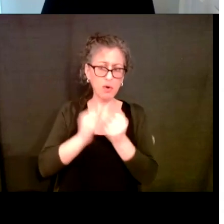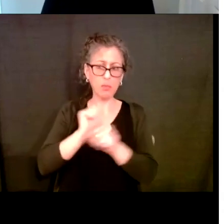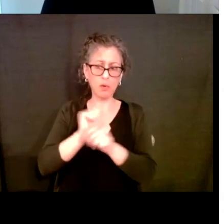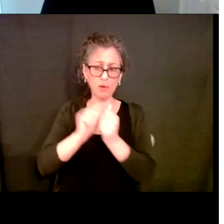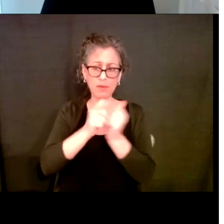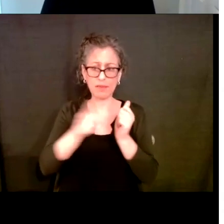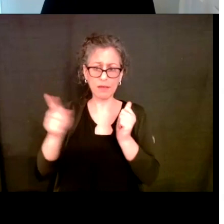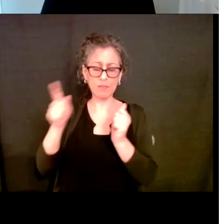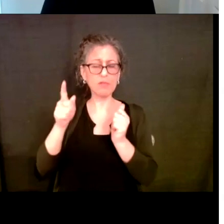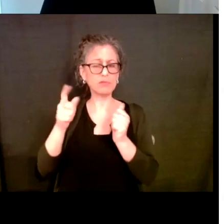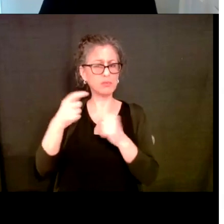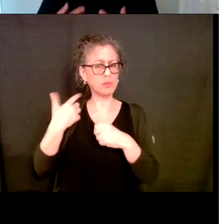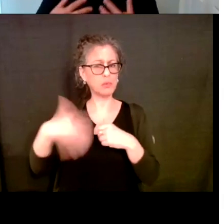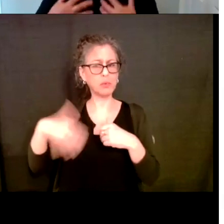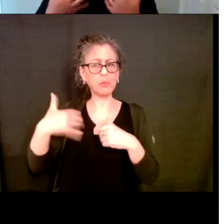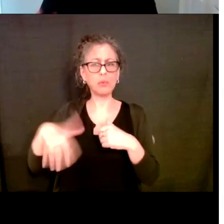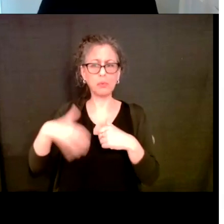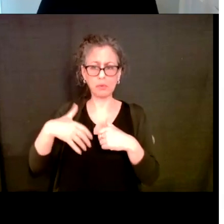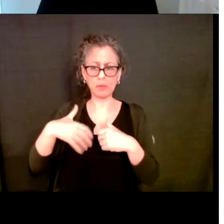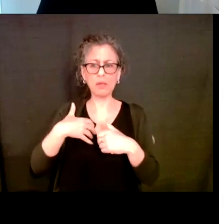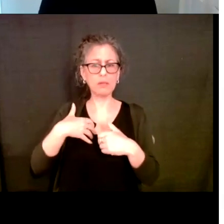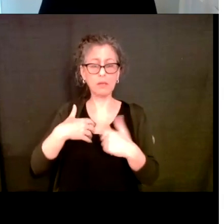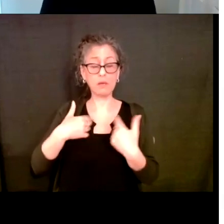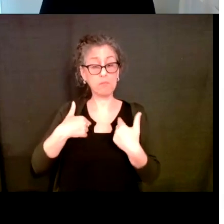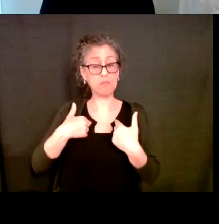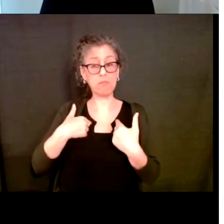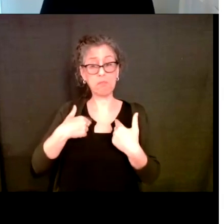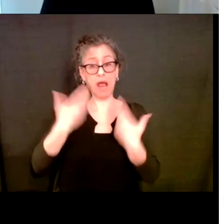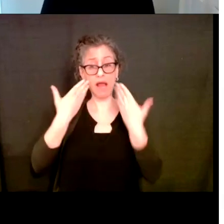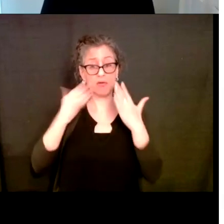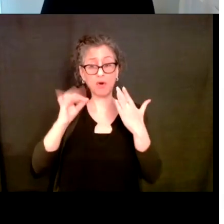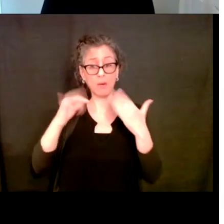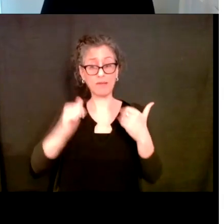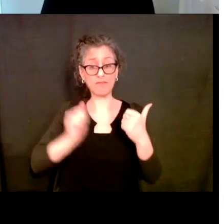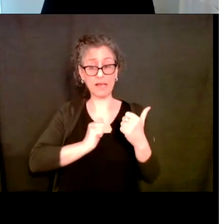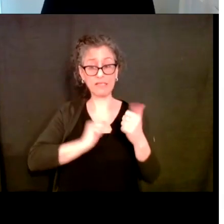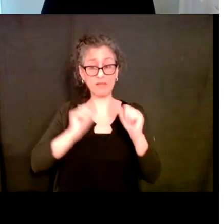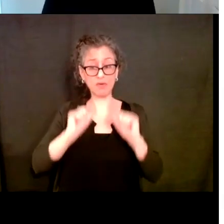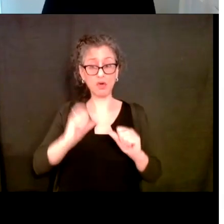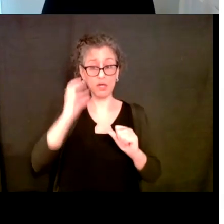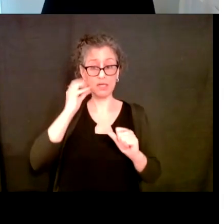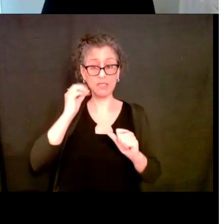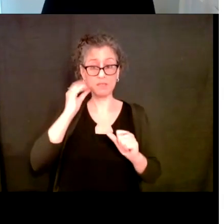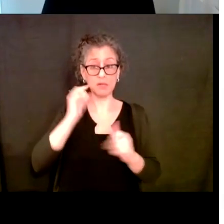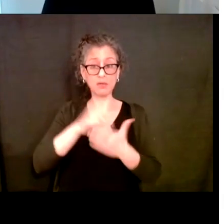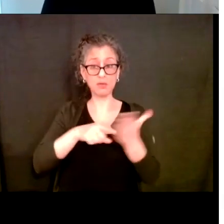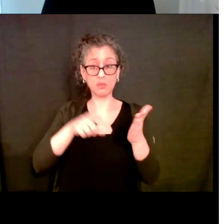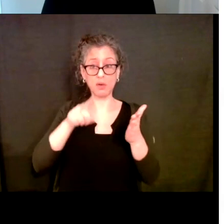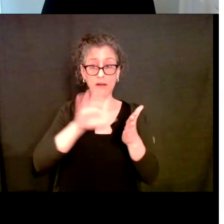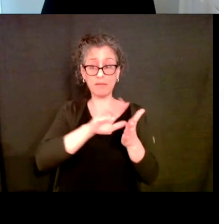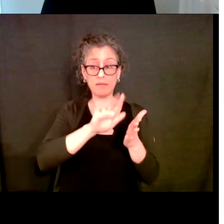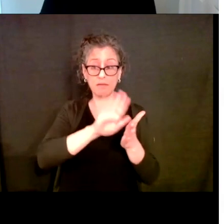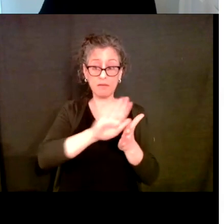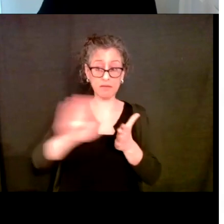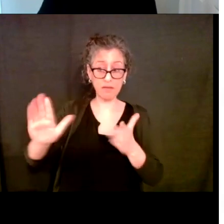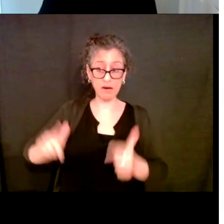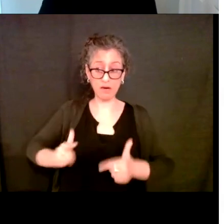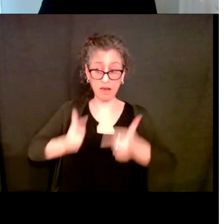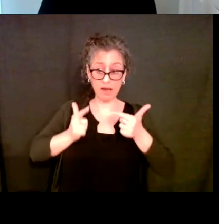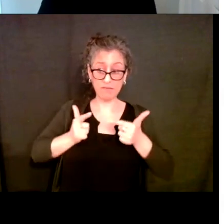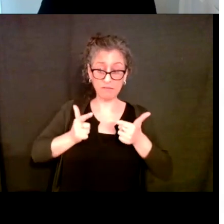to know. And in many ways, I'm not sure that I could continue to go through some of the circumstances that they've lived